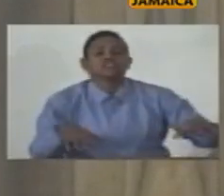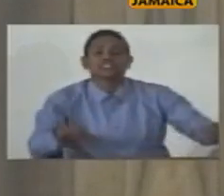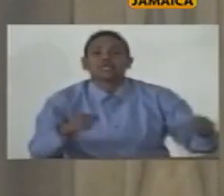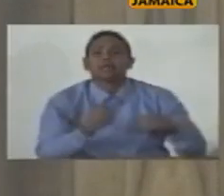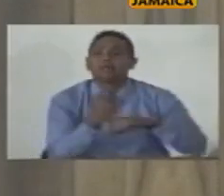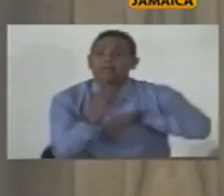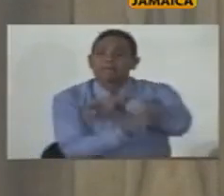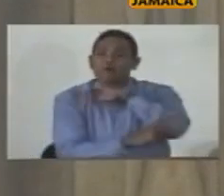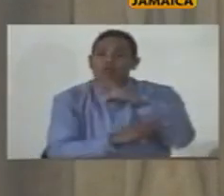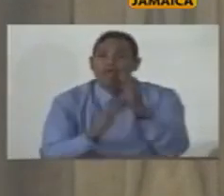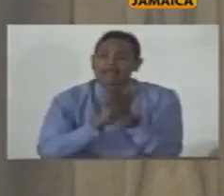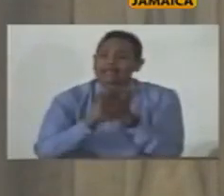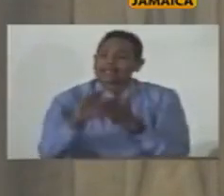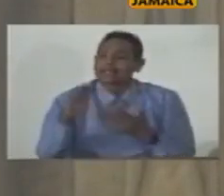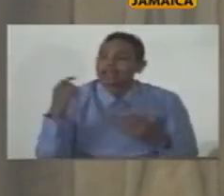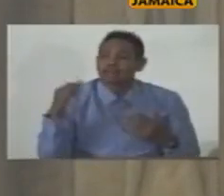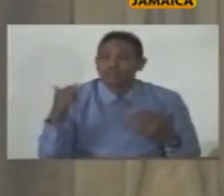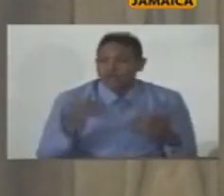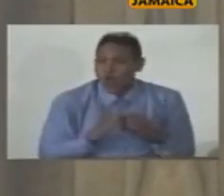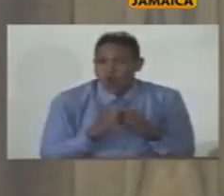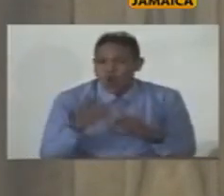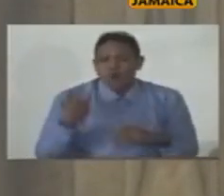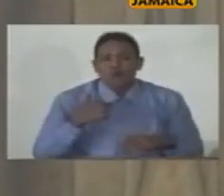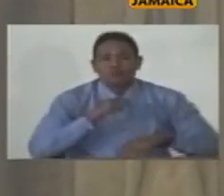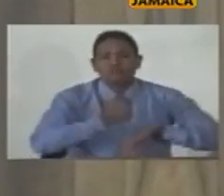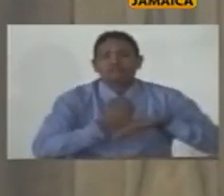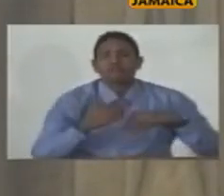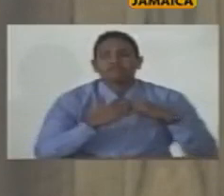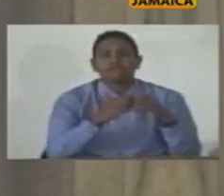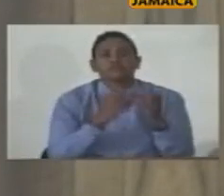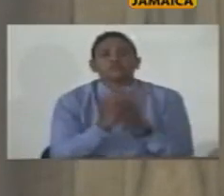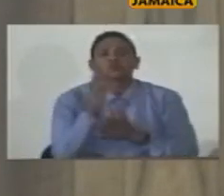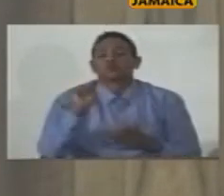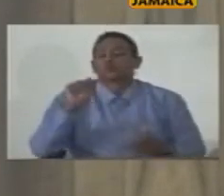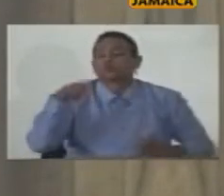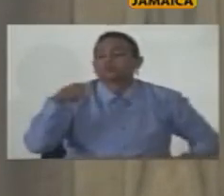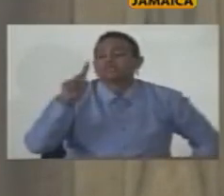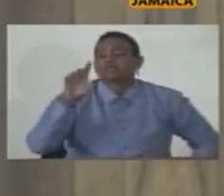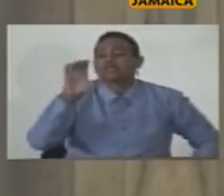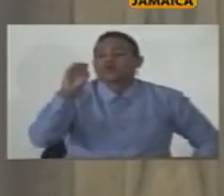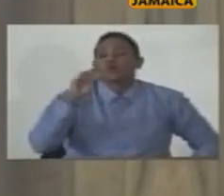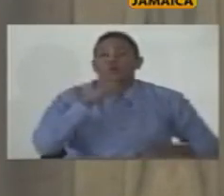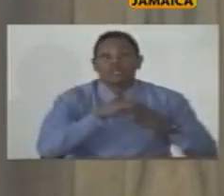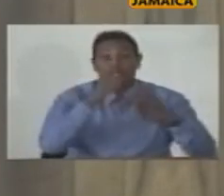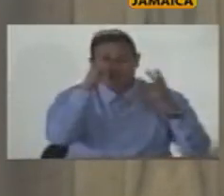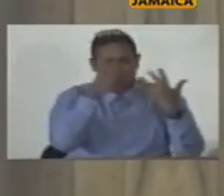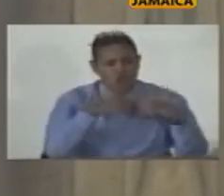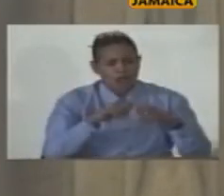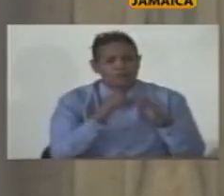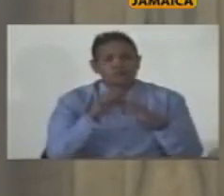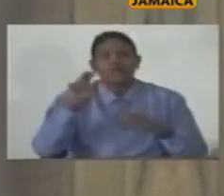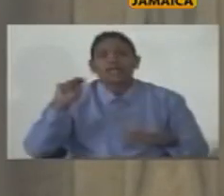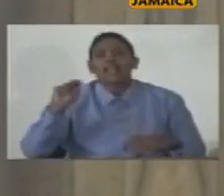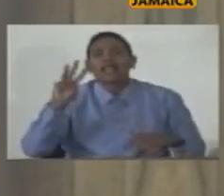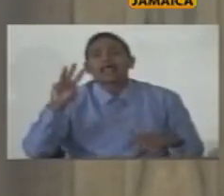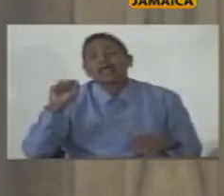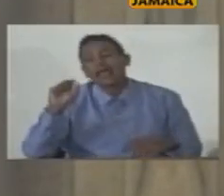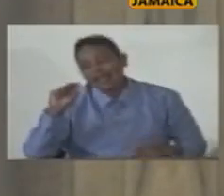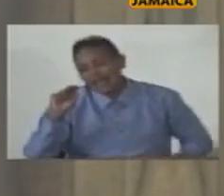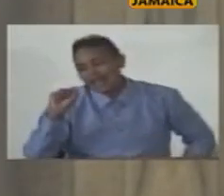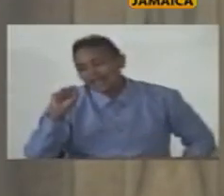Portland clean and green. We have initiated through TPDCO in collaboration with